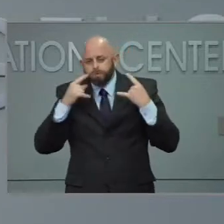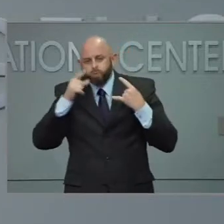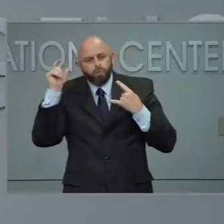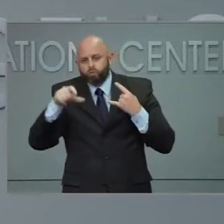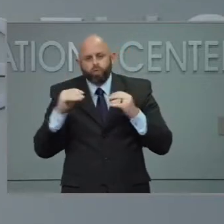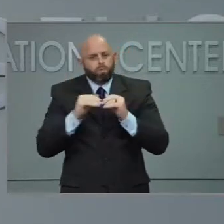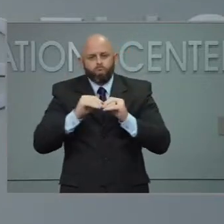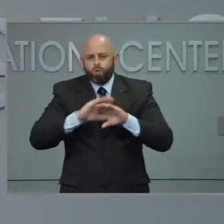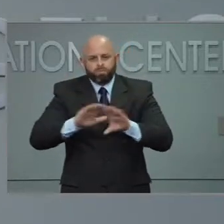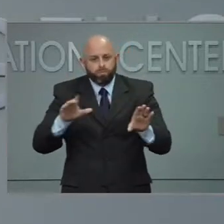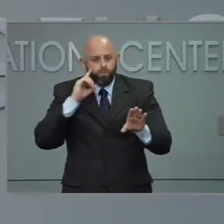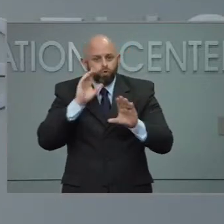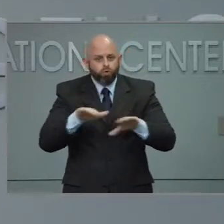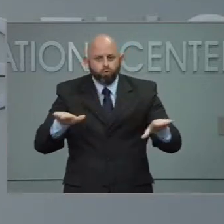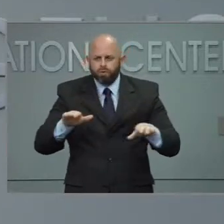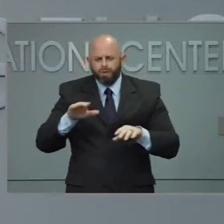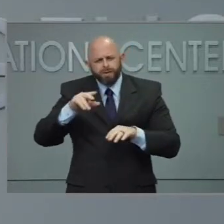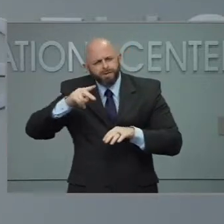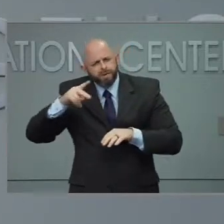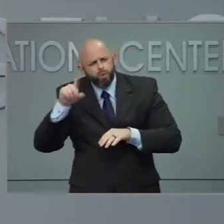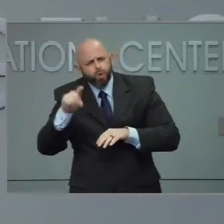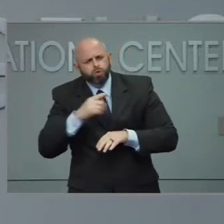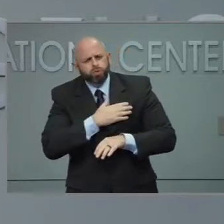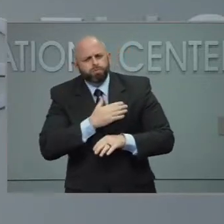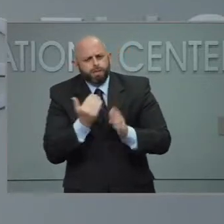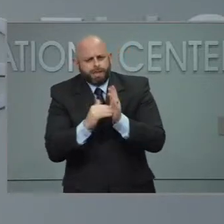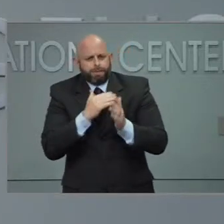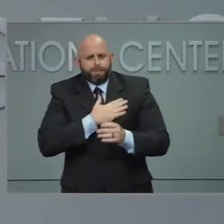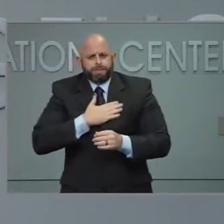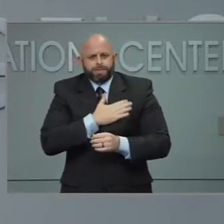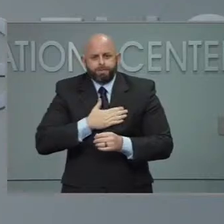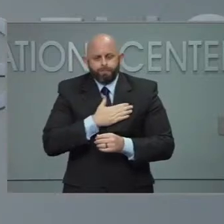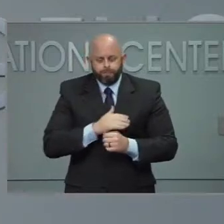masks. And could you repeat your second question?